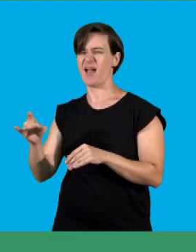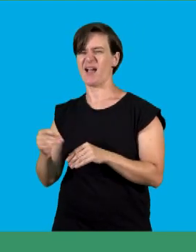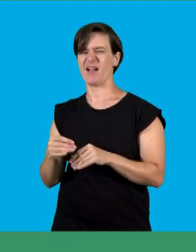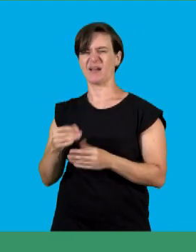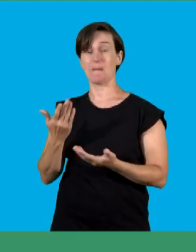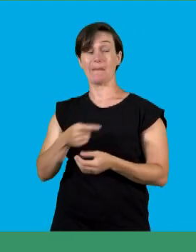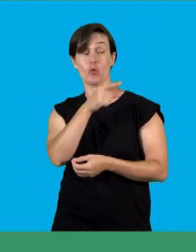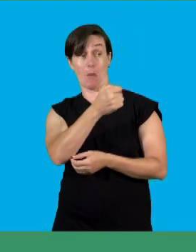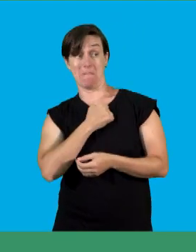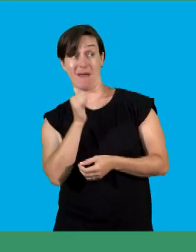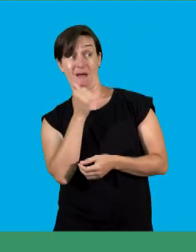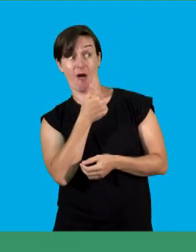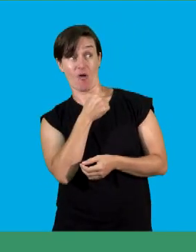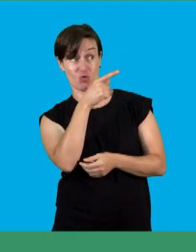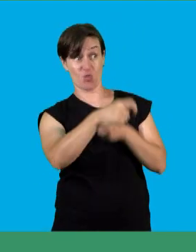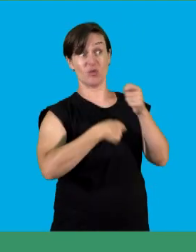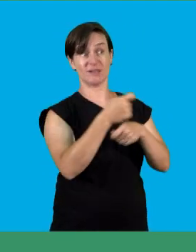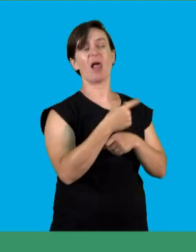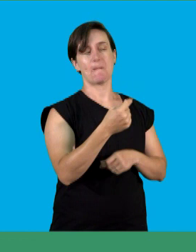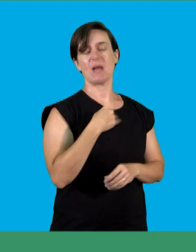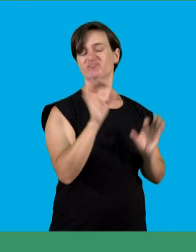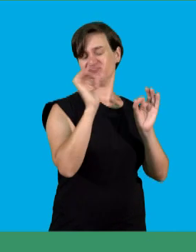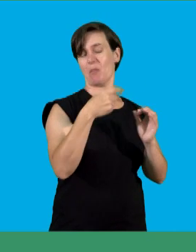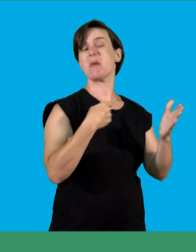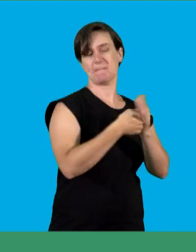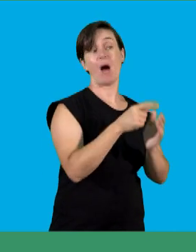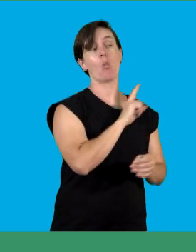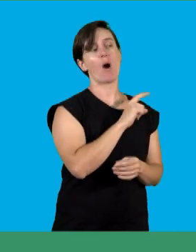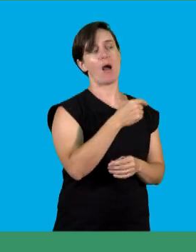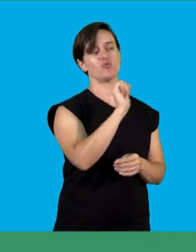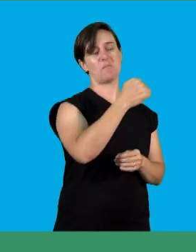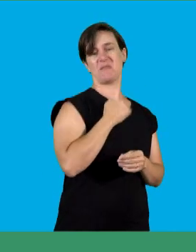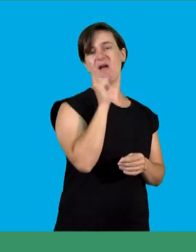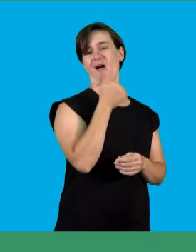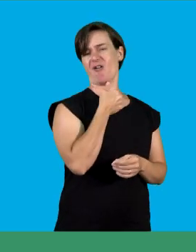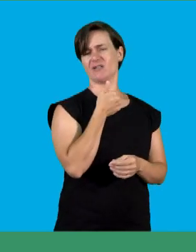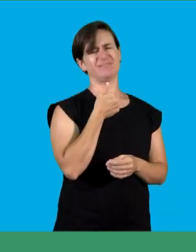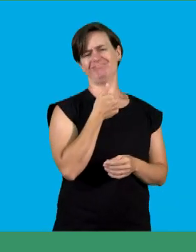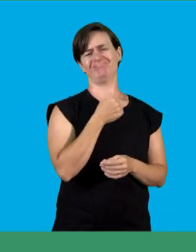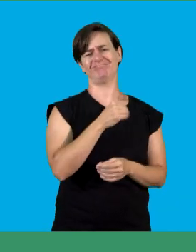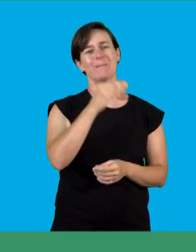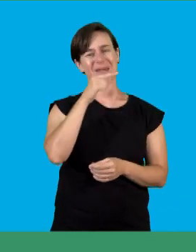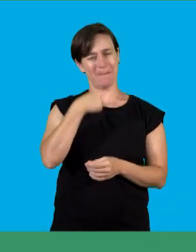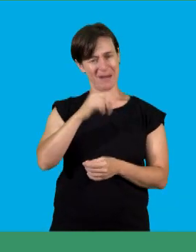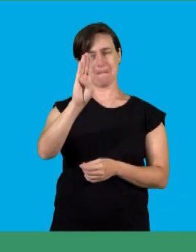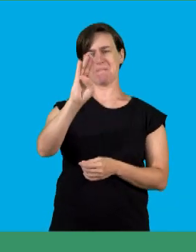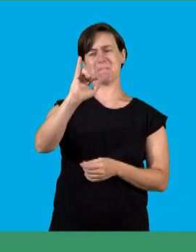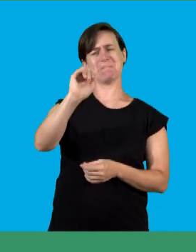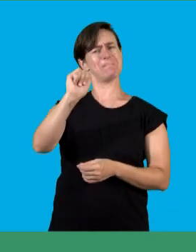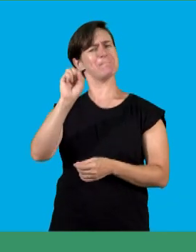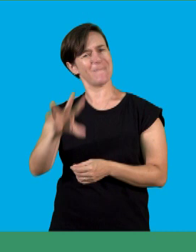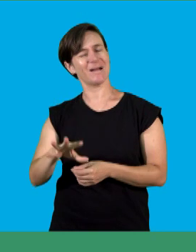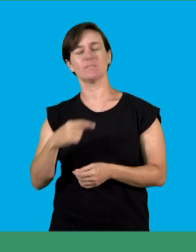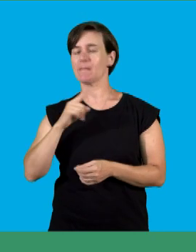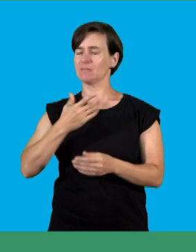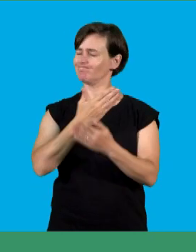you, you are my aunt, you are selling this, definitely I would buy it. Then you are being biased. So now, it should avoid